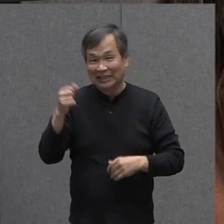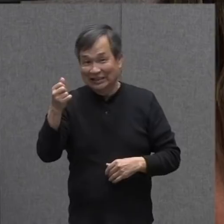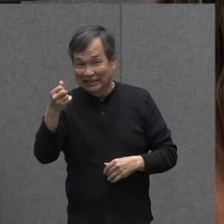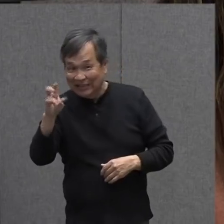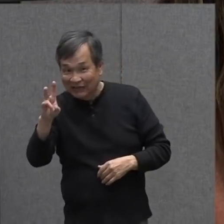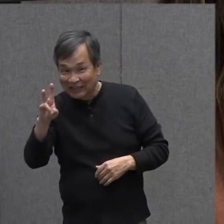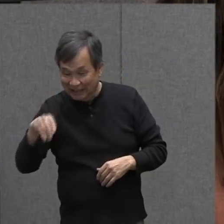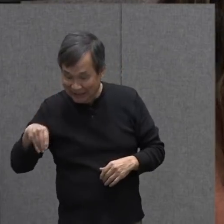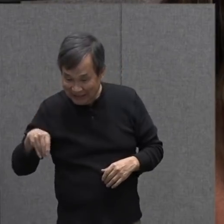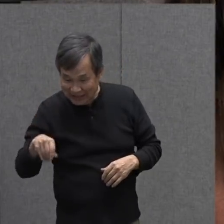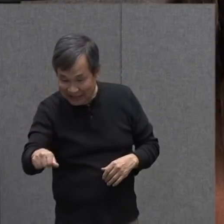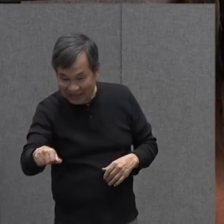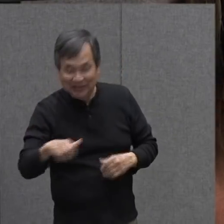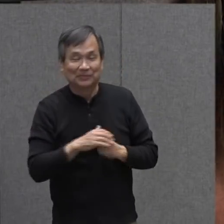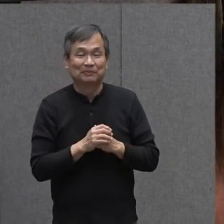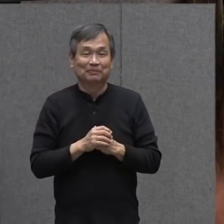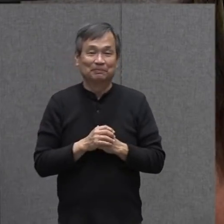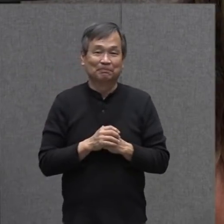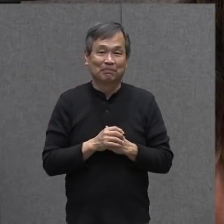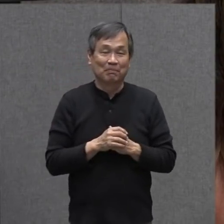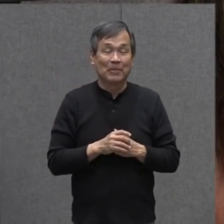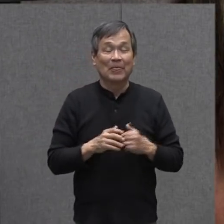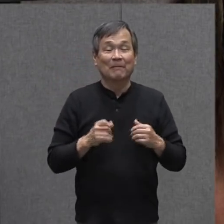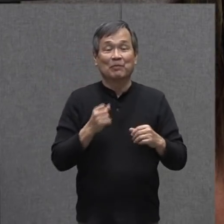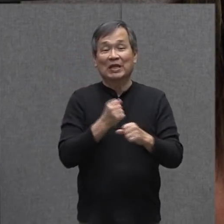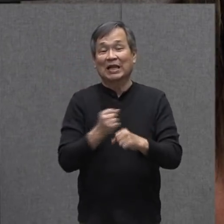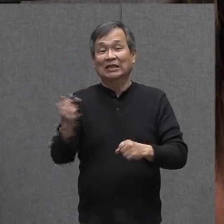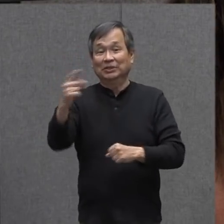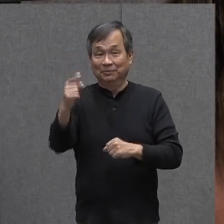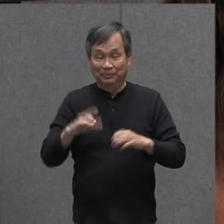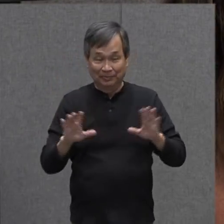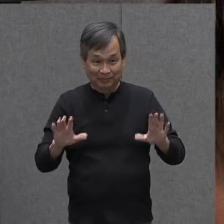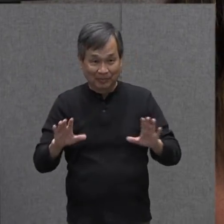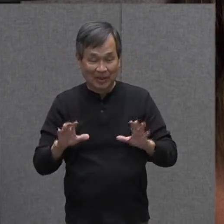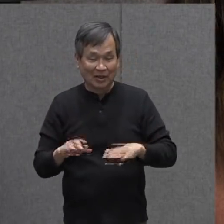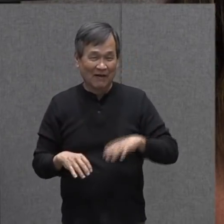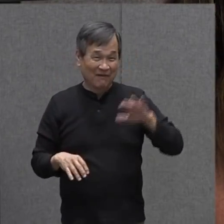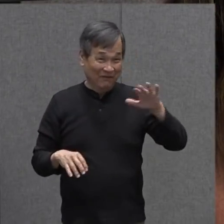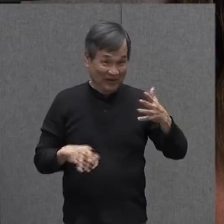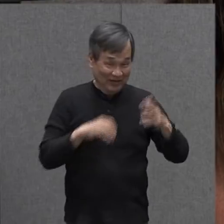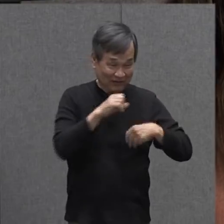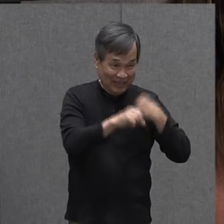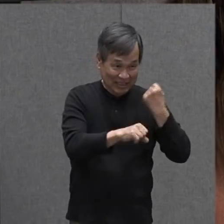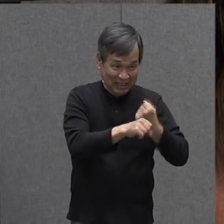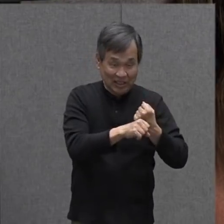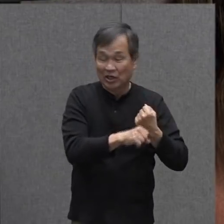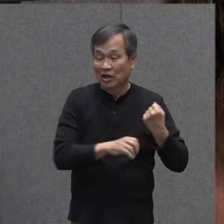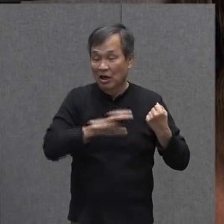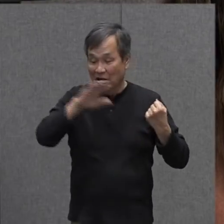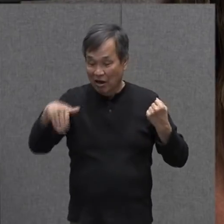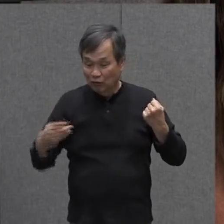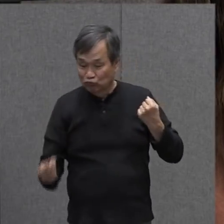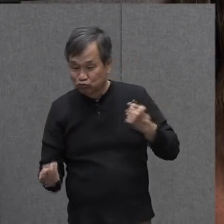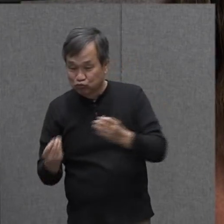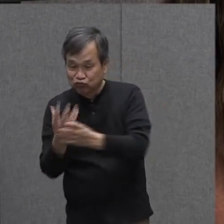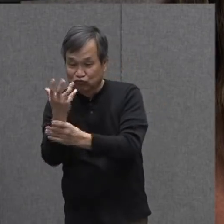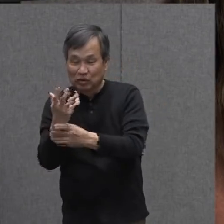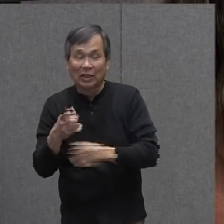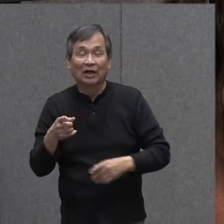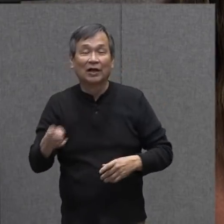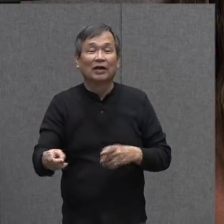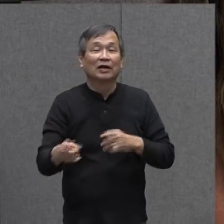1, 257. So do you think our 10th year we're going to have, remember you guys